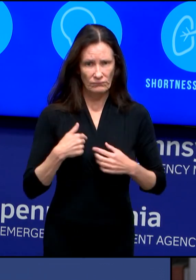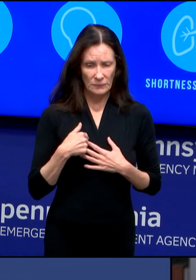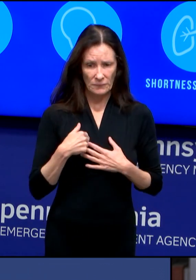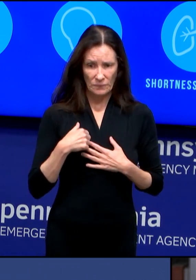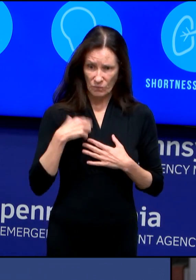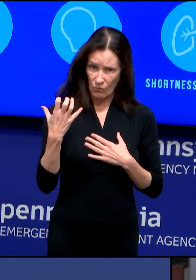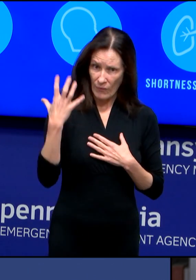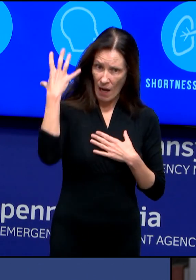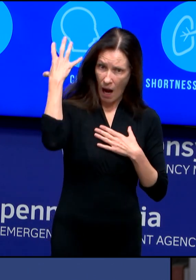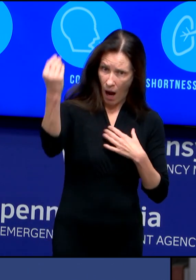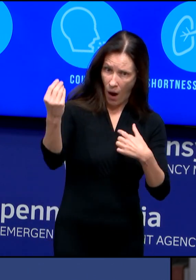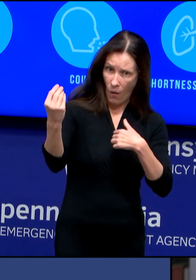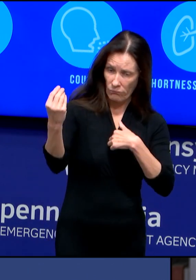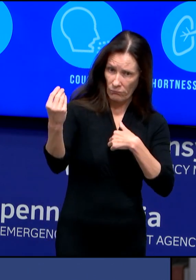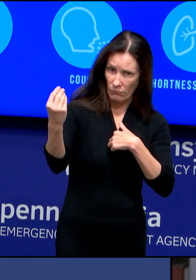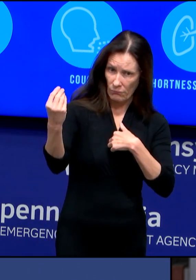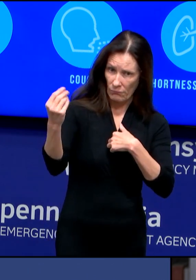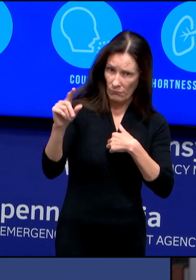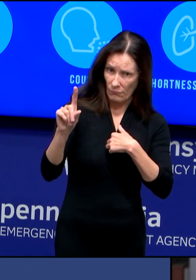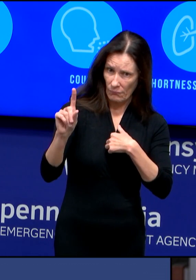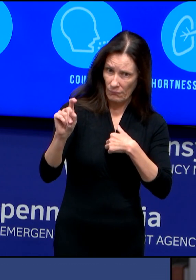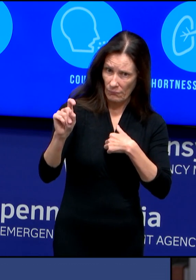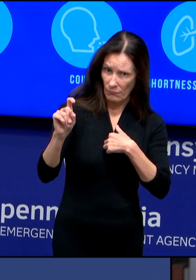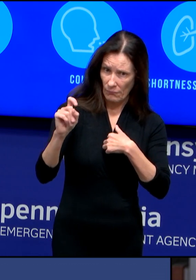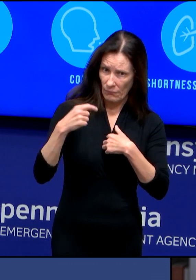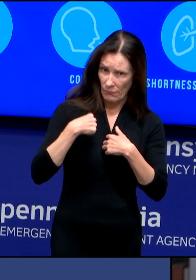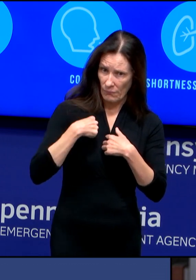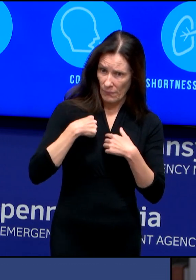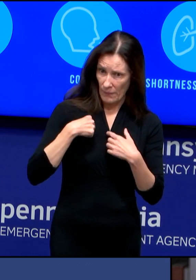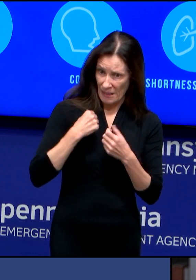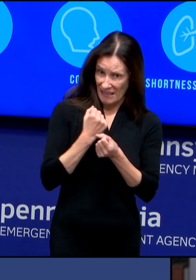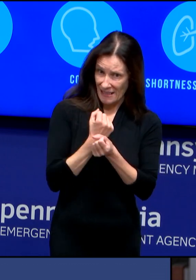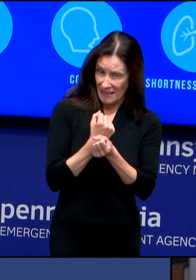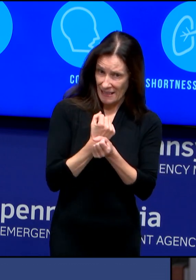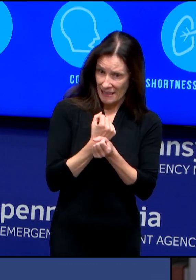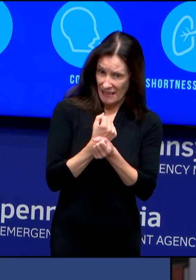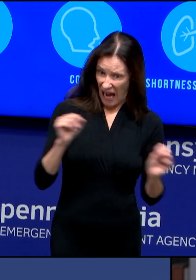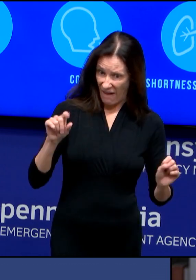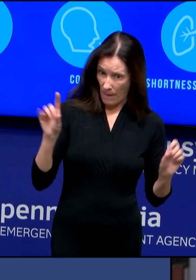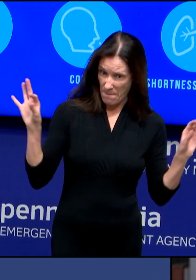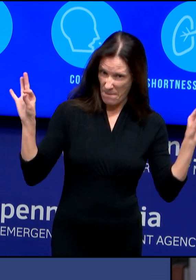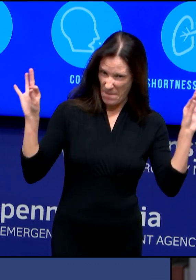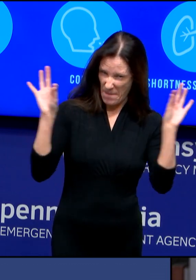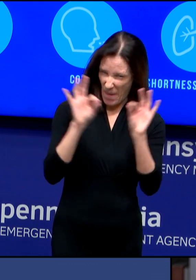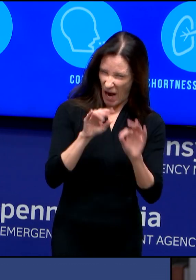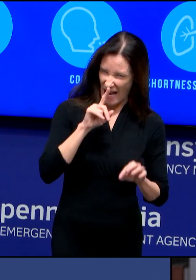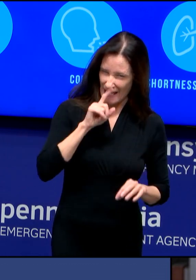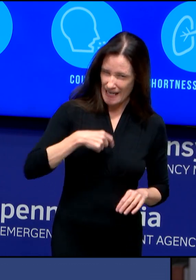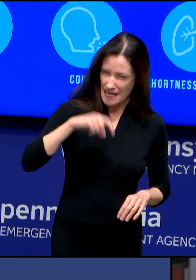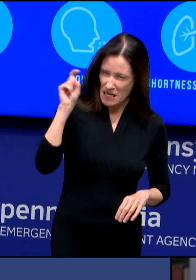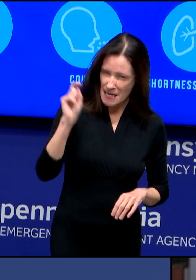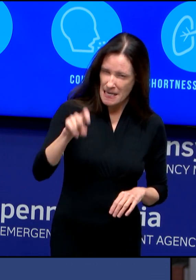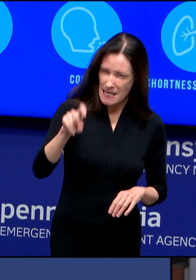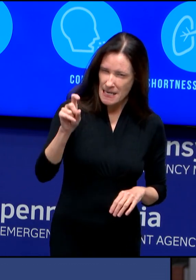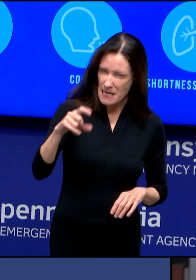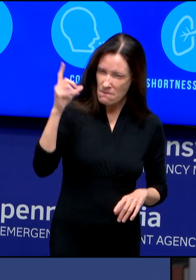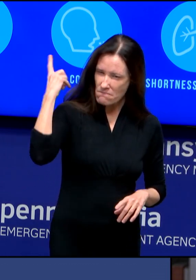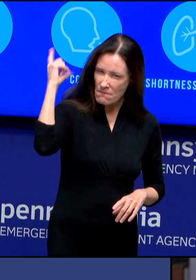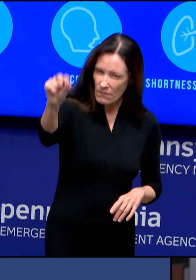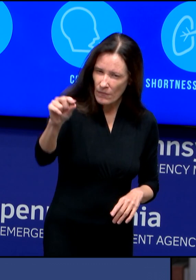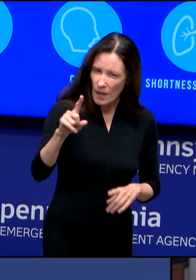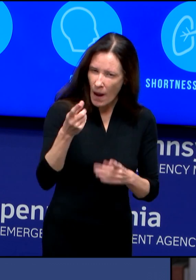save a life? If I'm leaving home to shop for food or get pharmaceuticals, those are important things, and we have to make sure you do